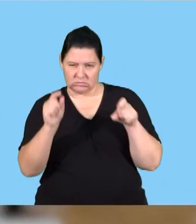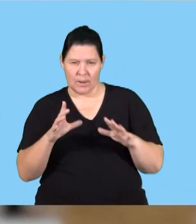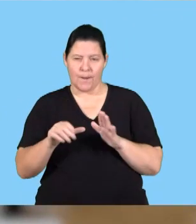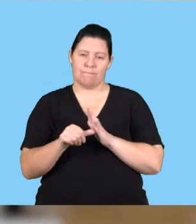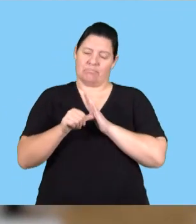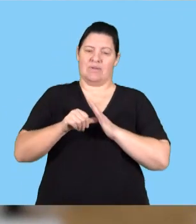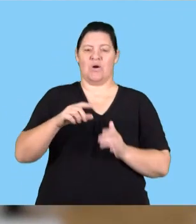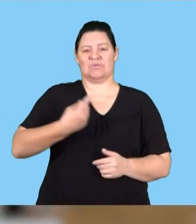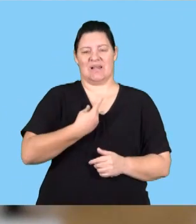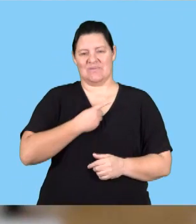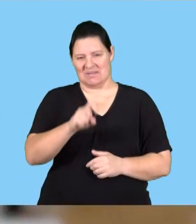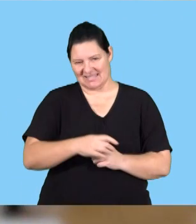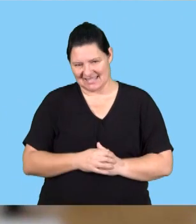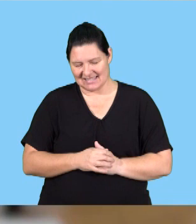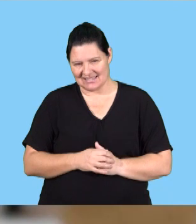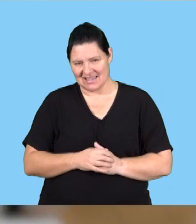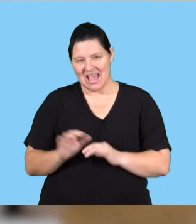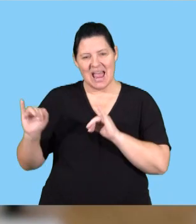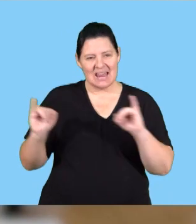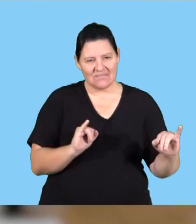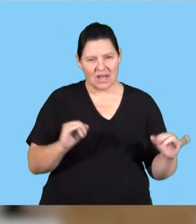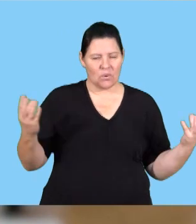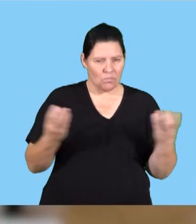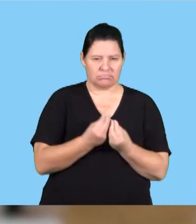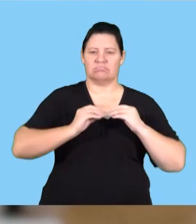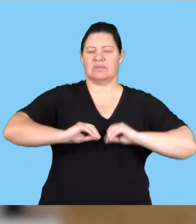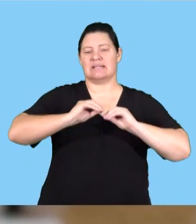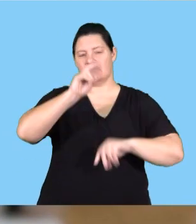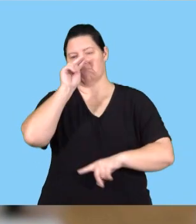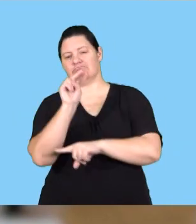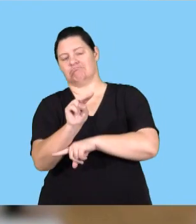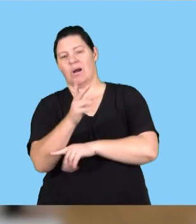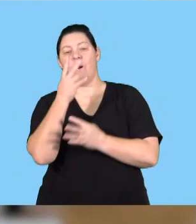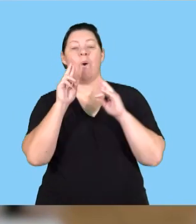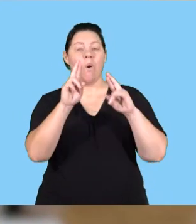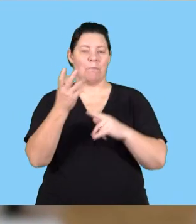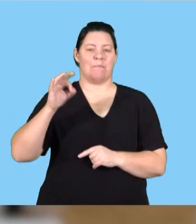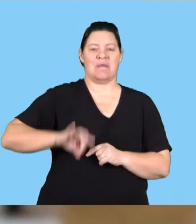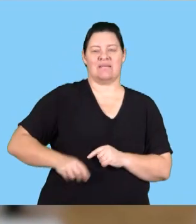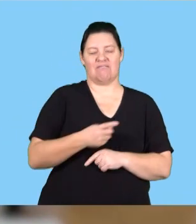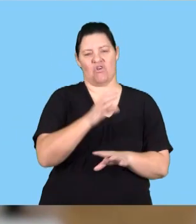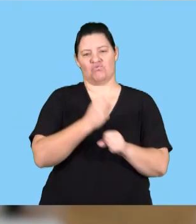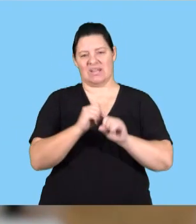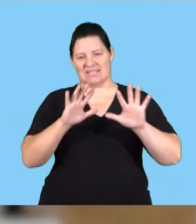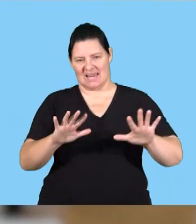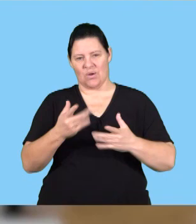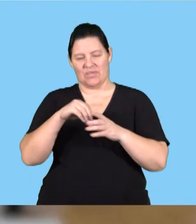of yourself. Please remember to invite others to our lessons. I hope this will benefit every grade 10 learner